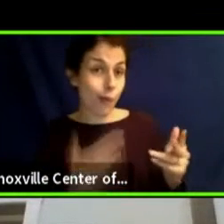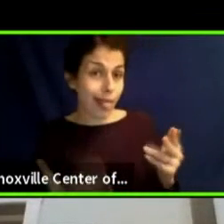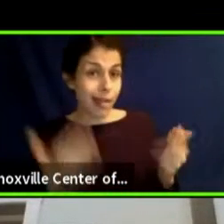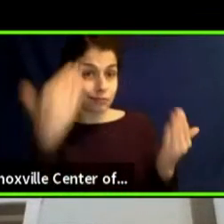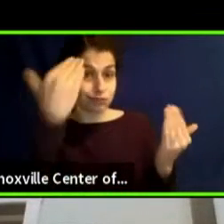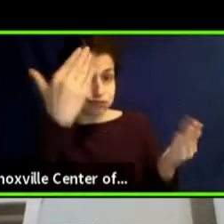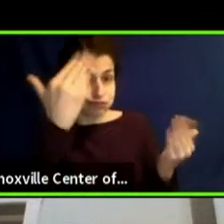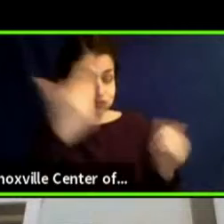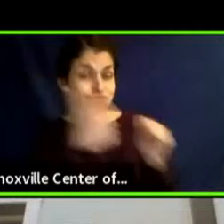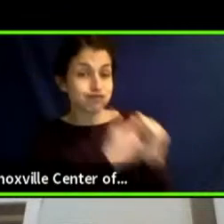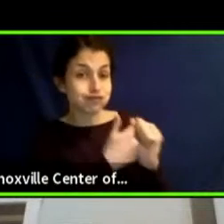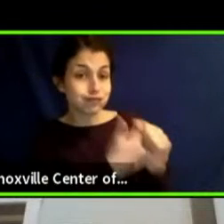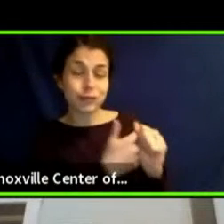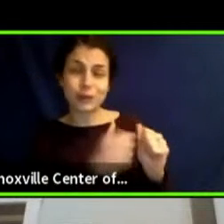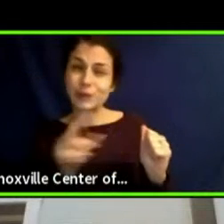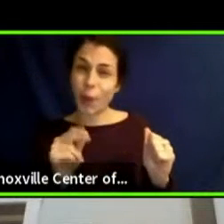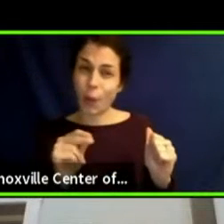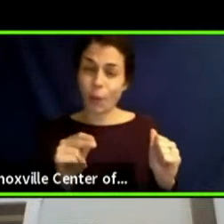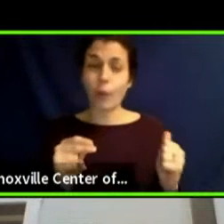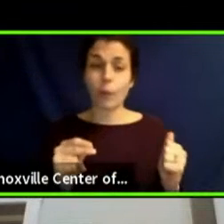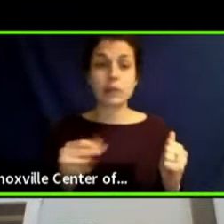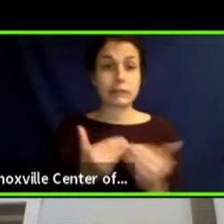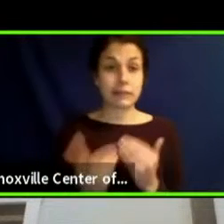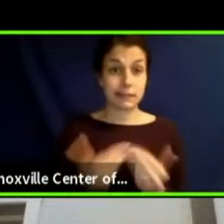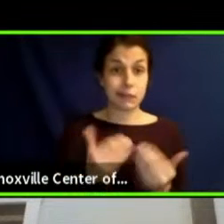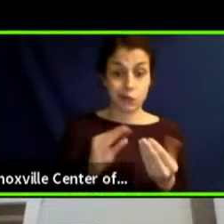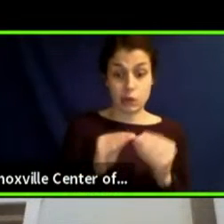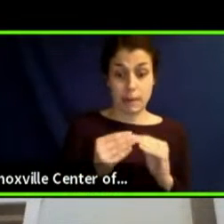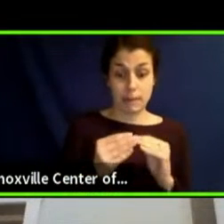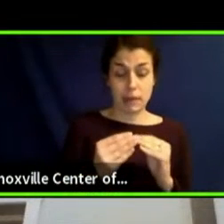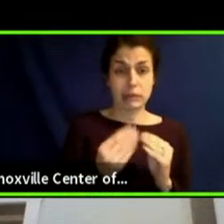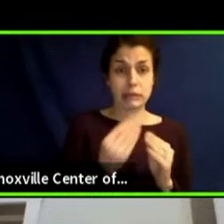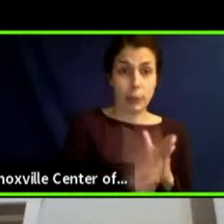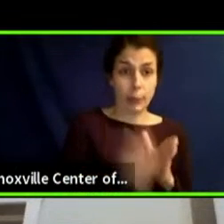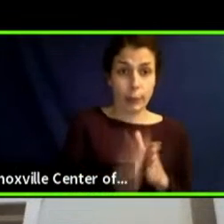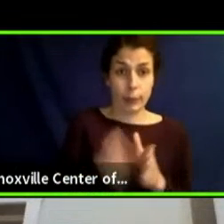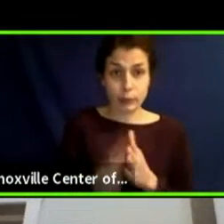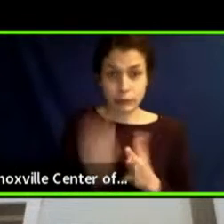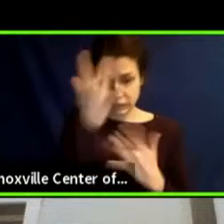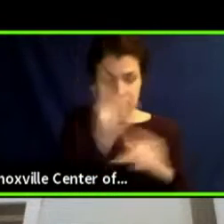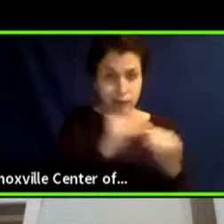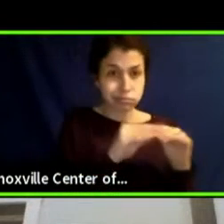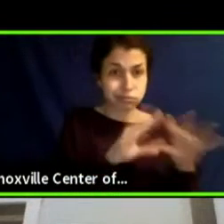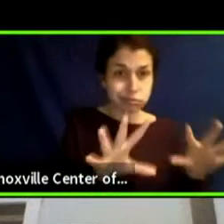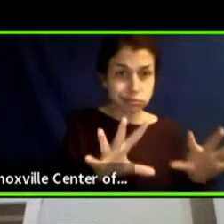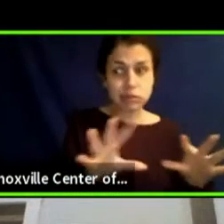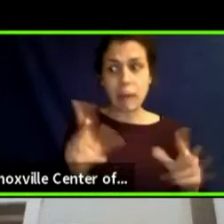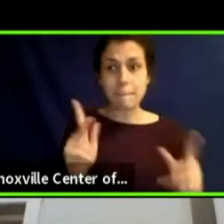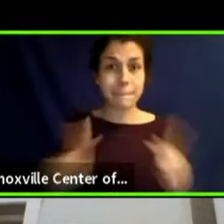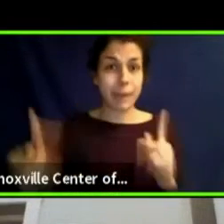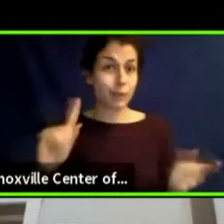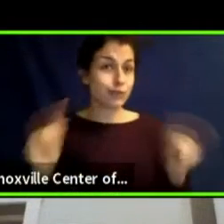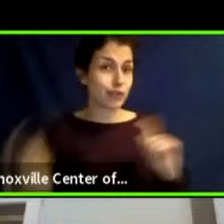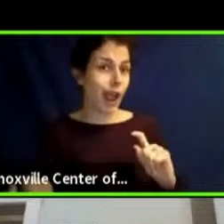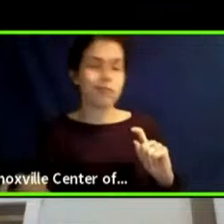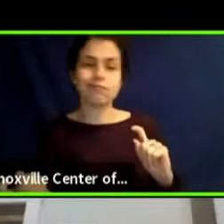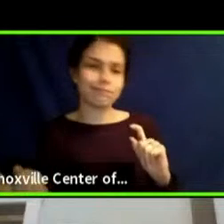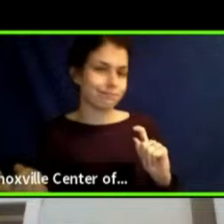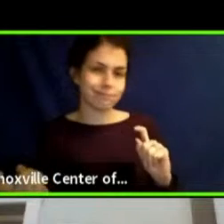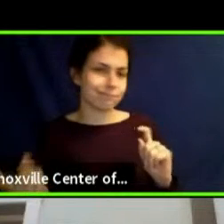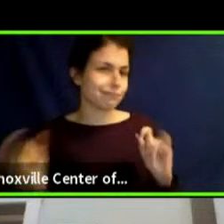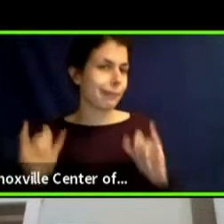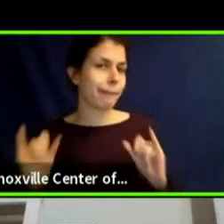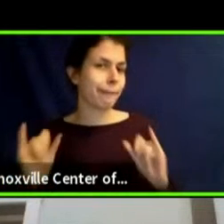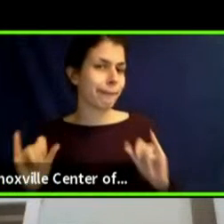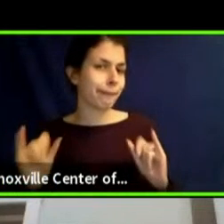think they're bad enough for people to go, oh, I'll change how I see that and do things differently. So I actually